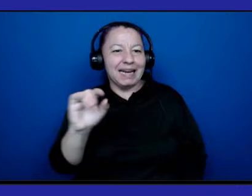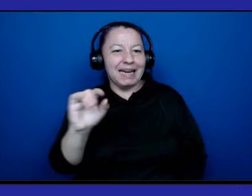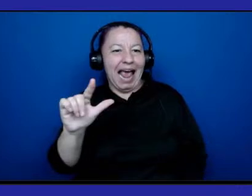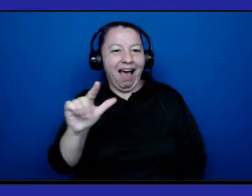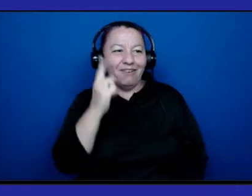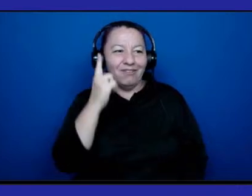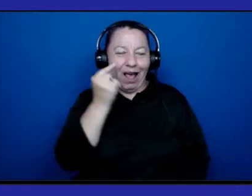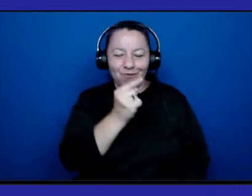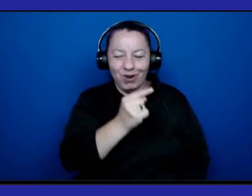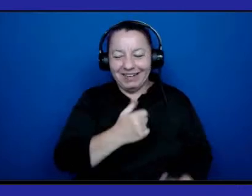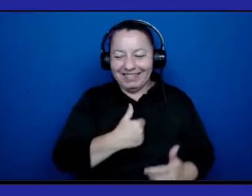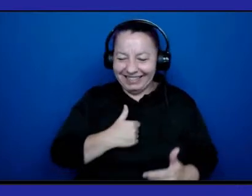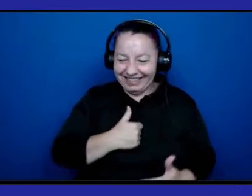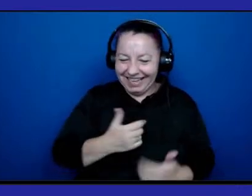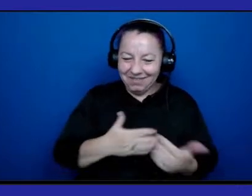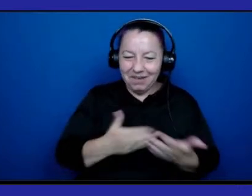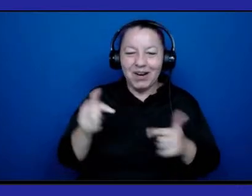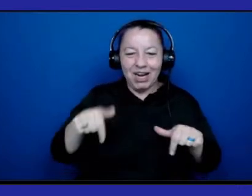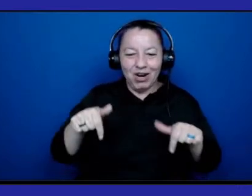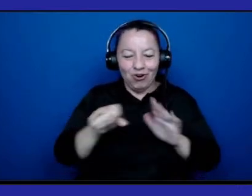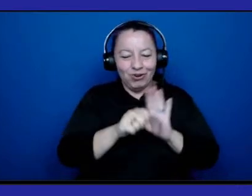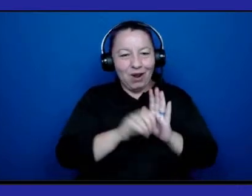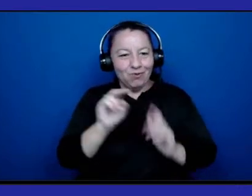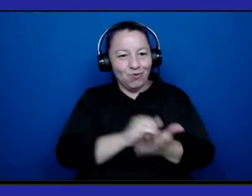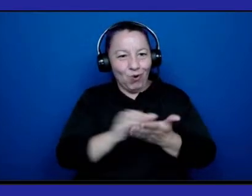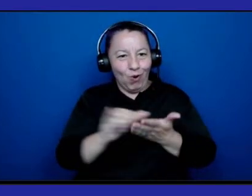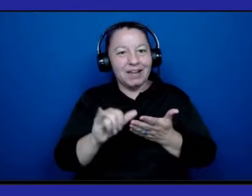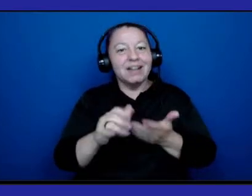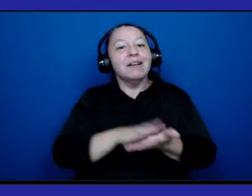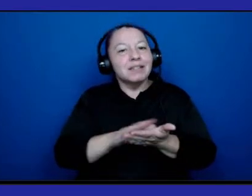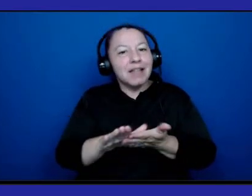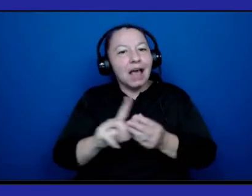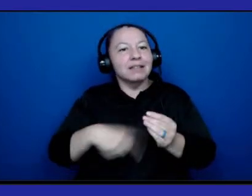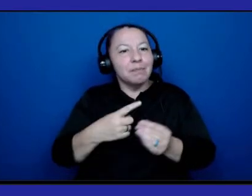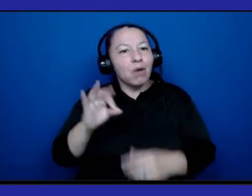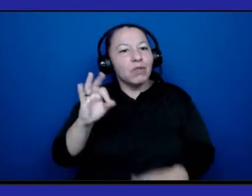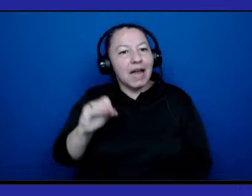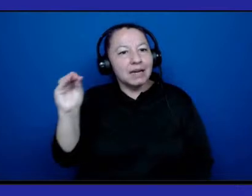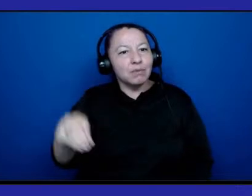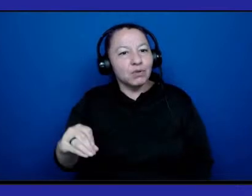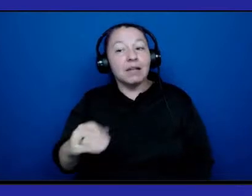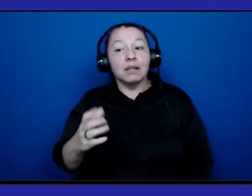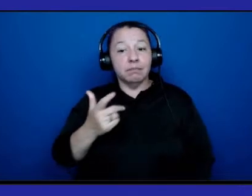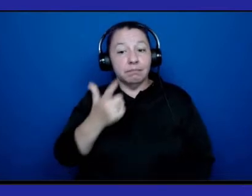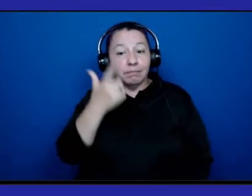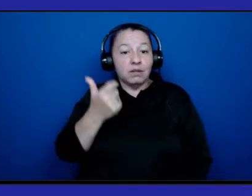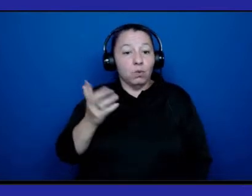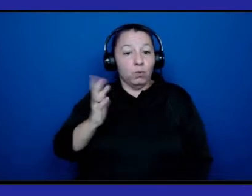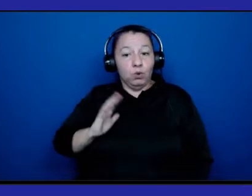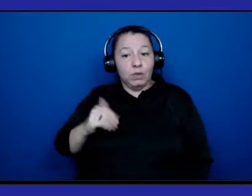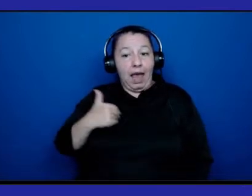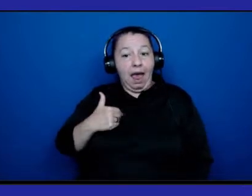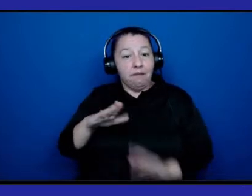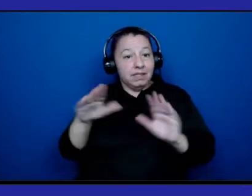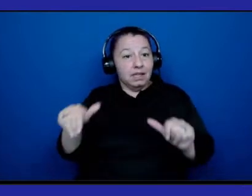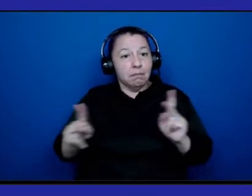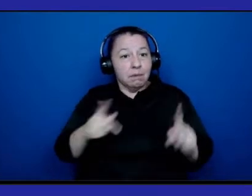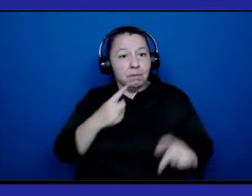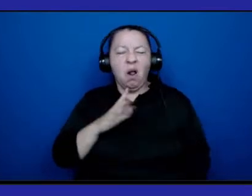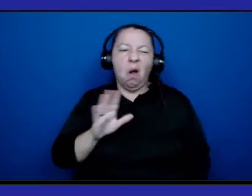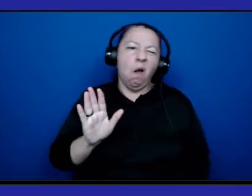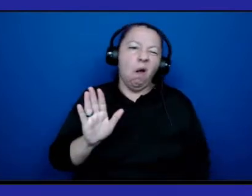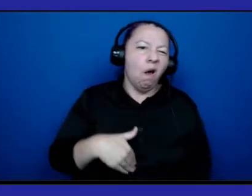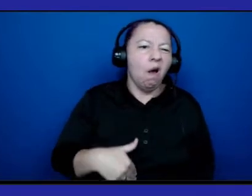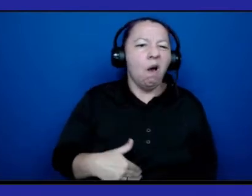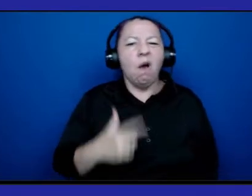so nice about the 90% is that we used to have a system where people said, oh, because we